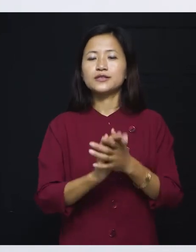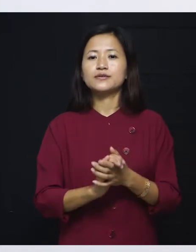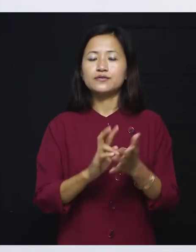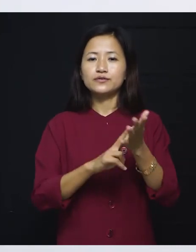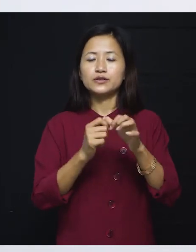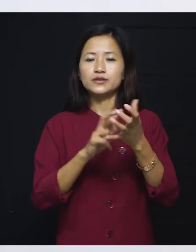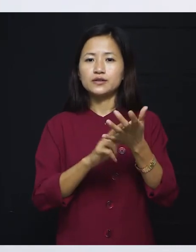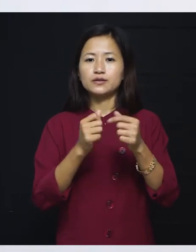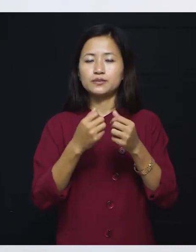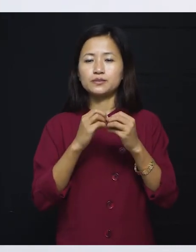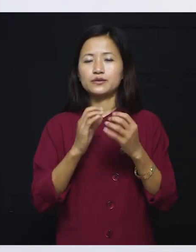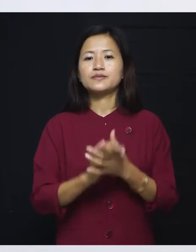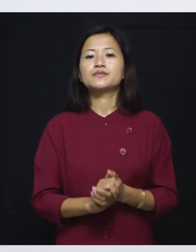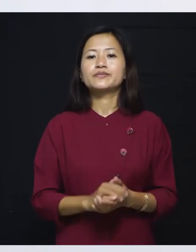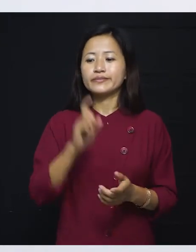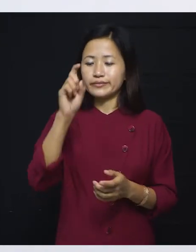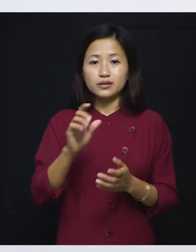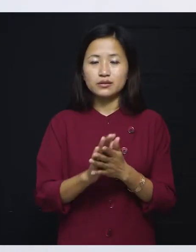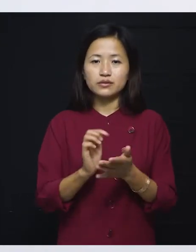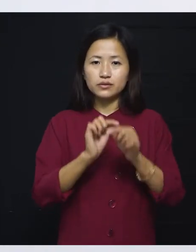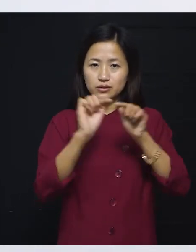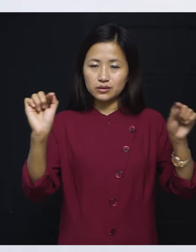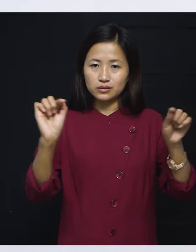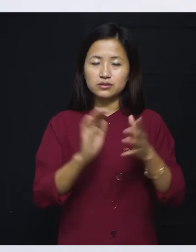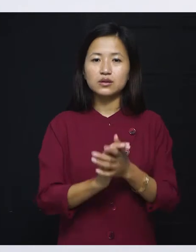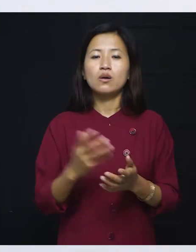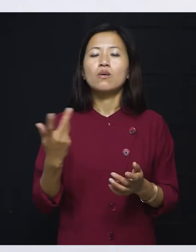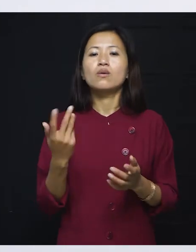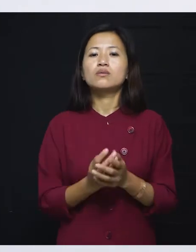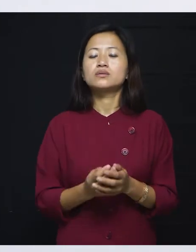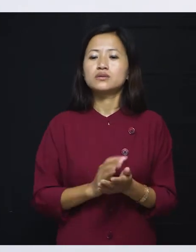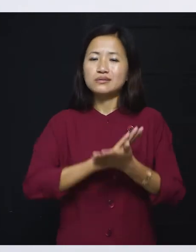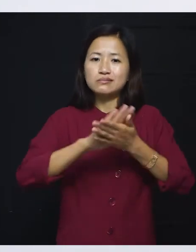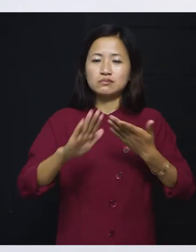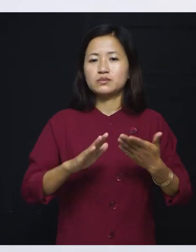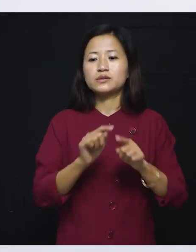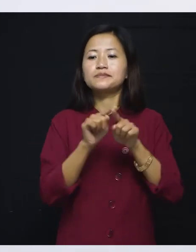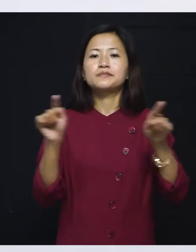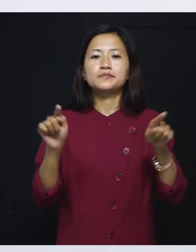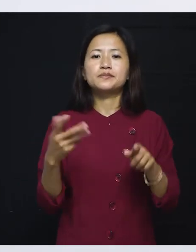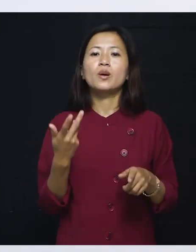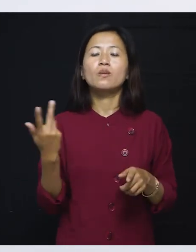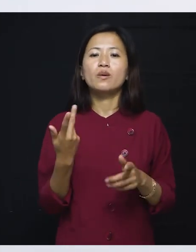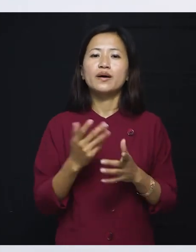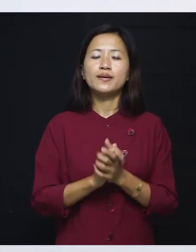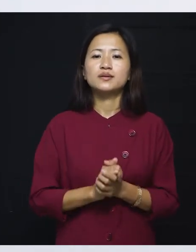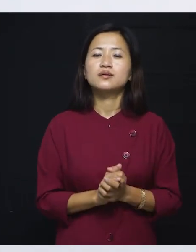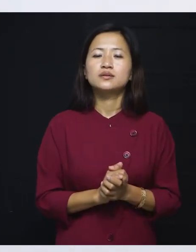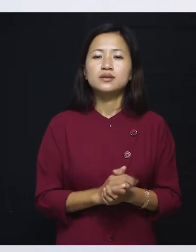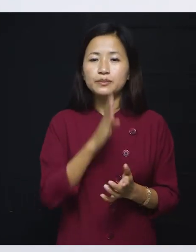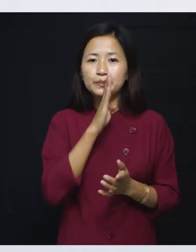that I said is needed for a sentence. But why is it not a complete sentence? That is